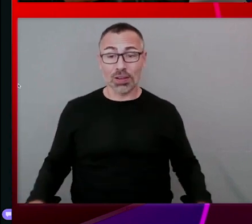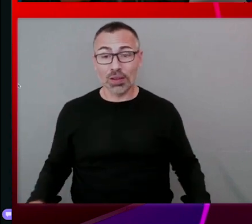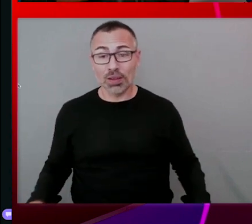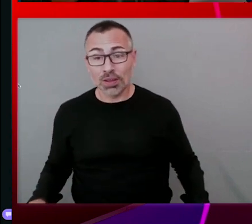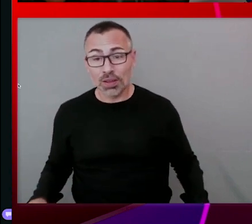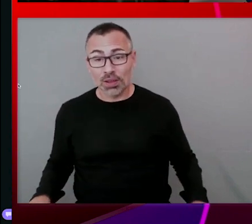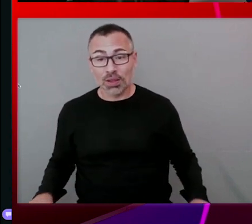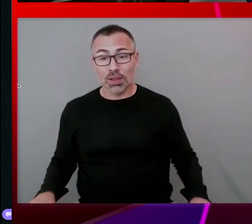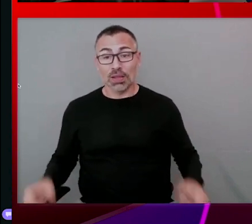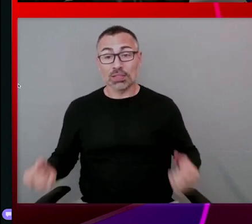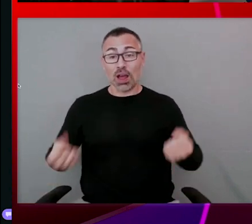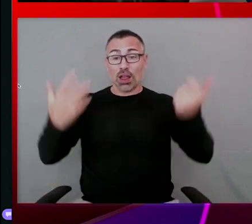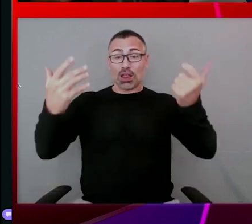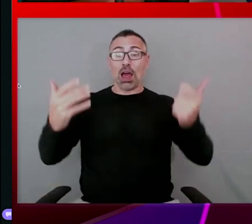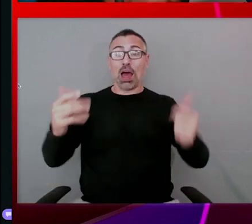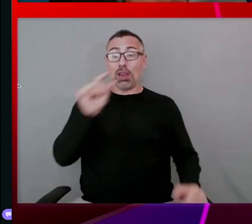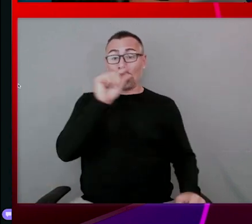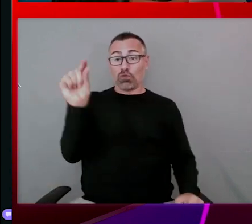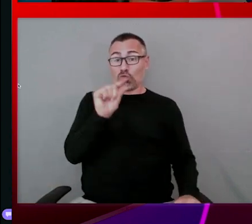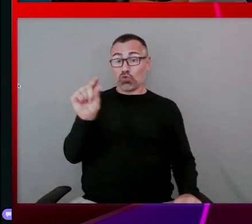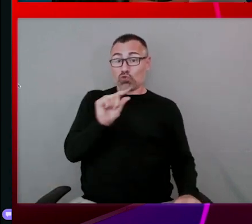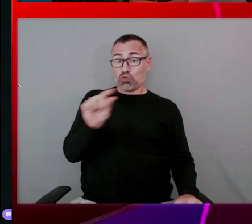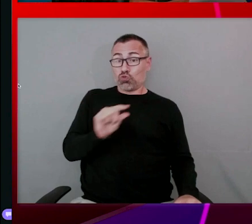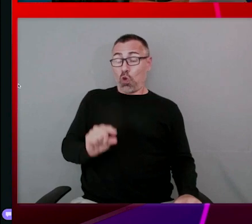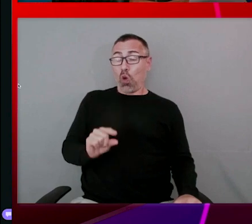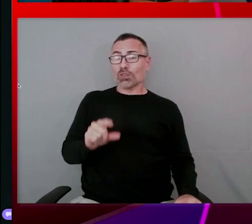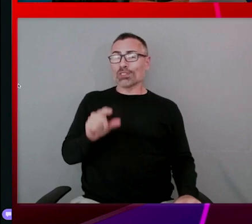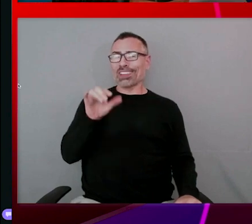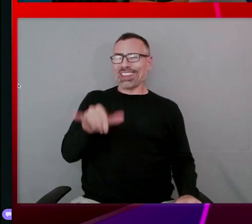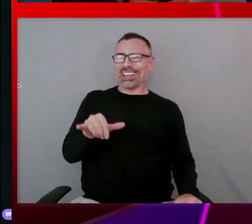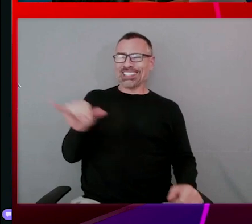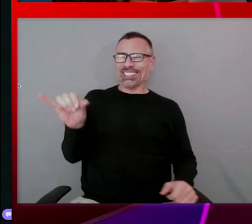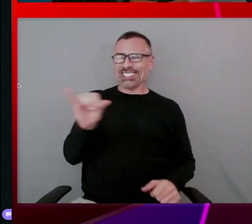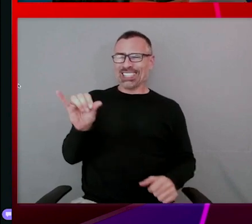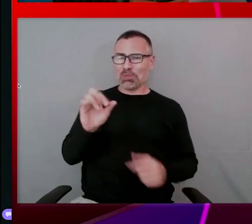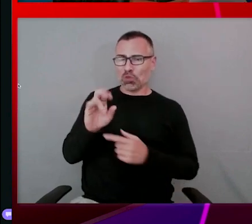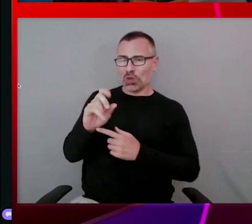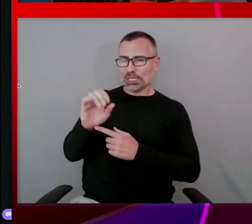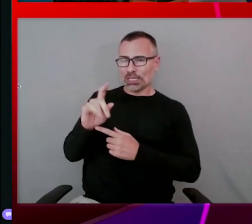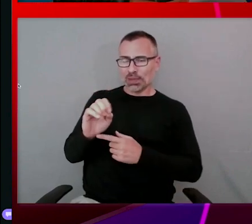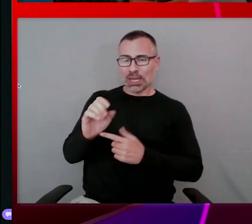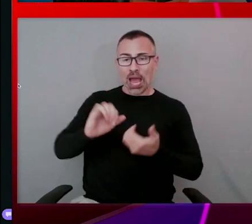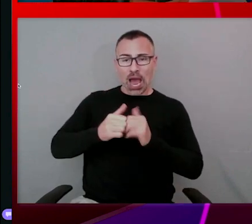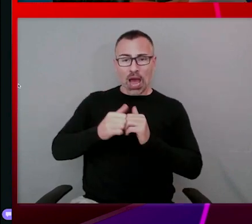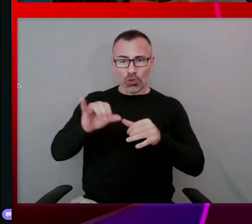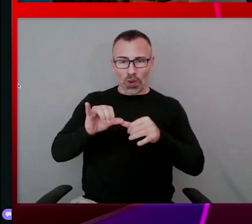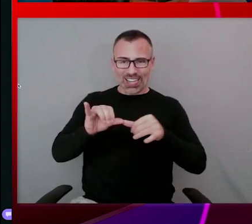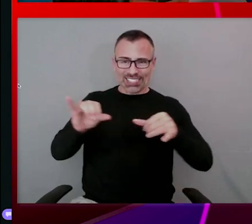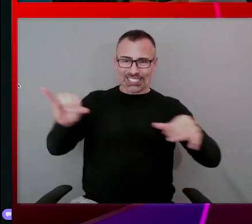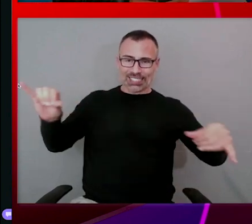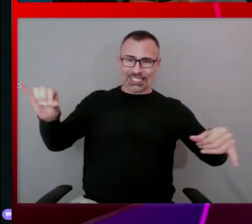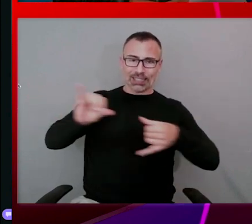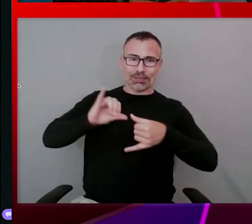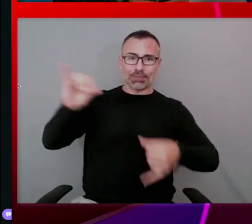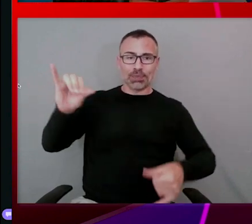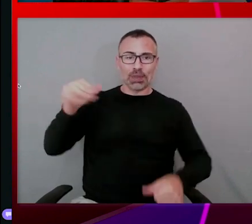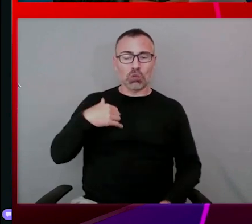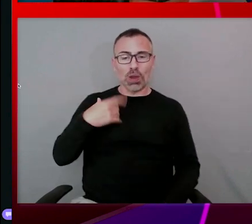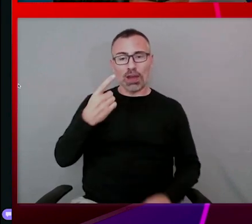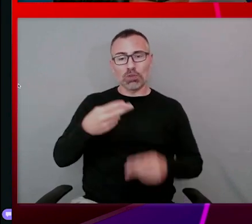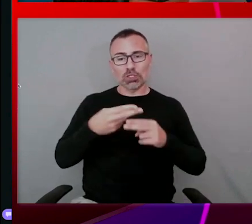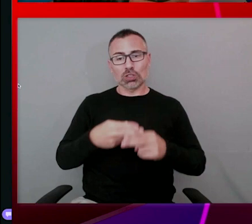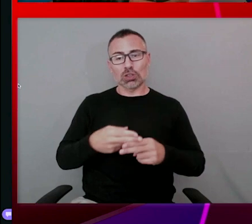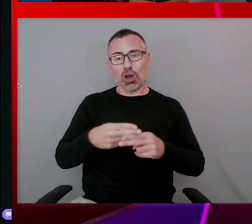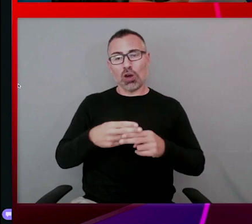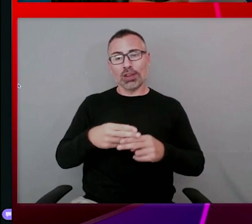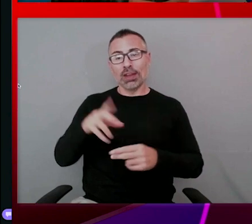same recipe and scale it? Yeah. So for that, we have something called a destination node. So once you create a destination